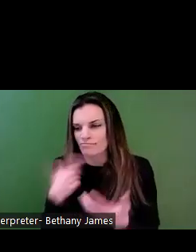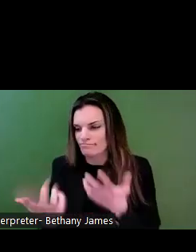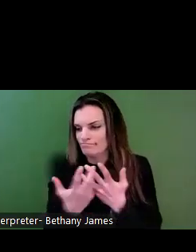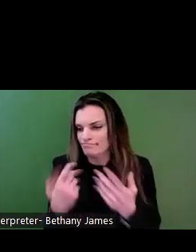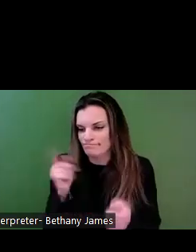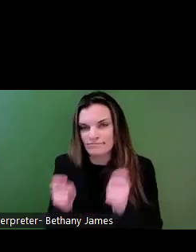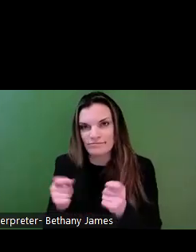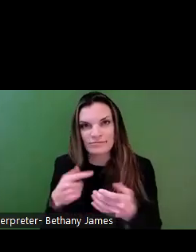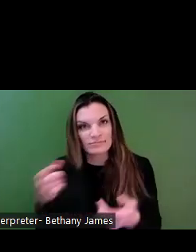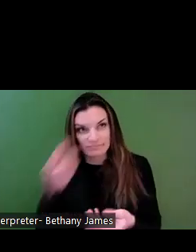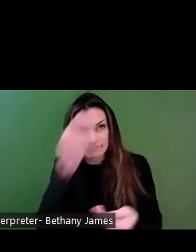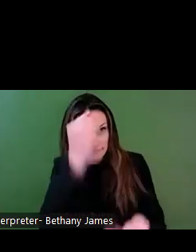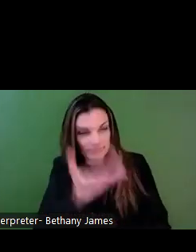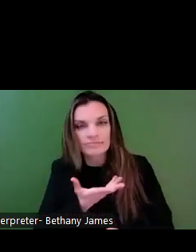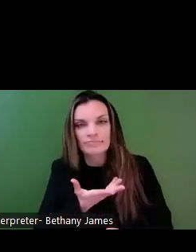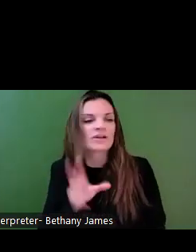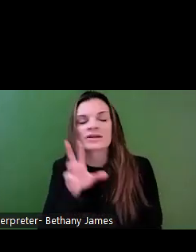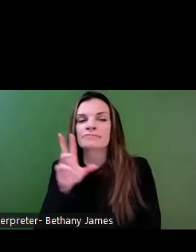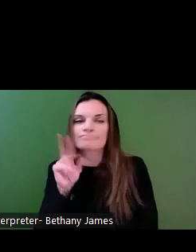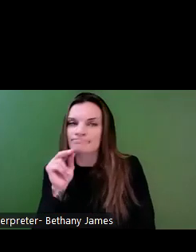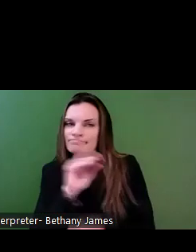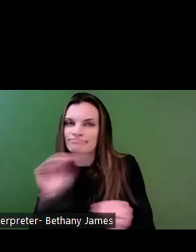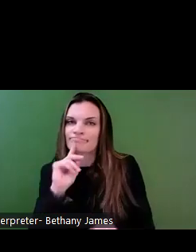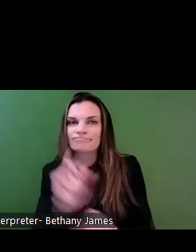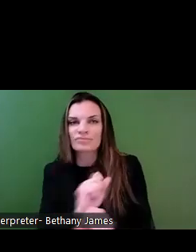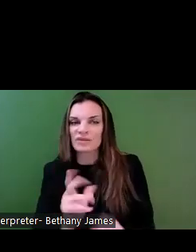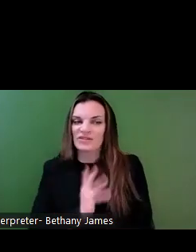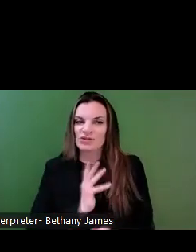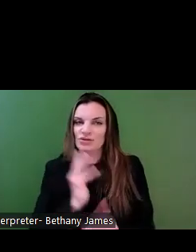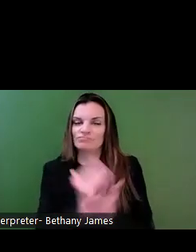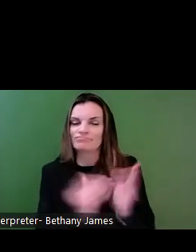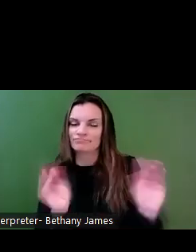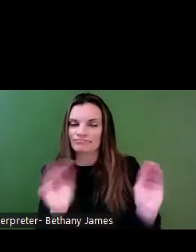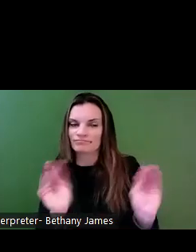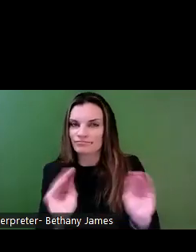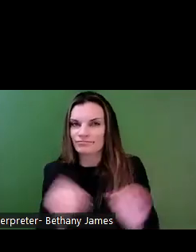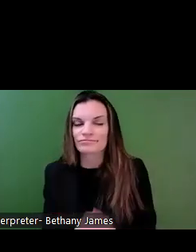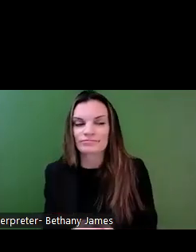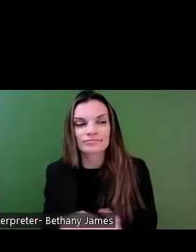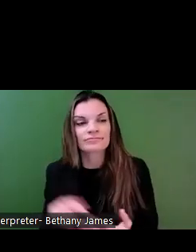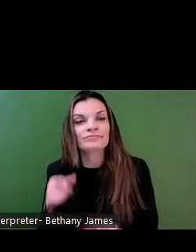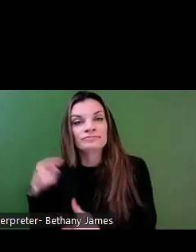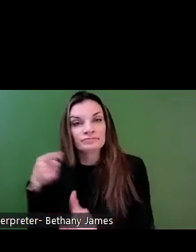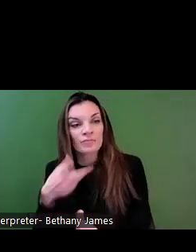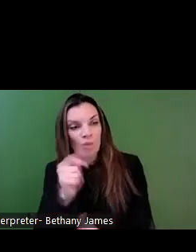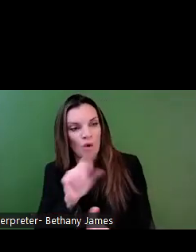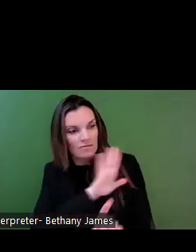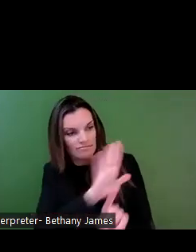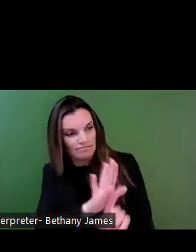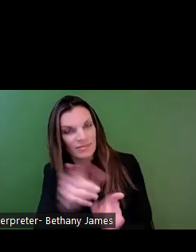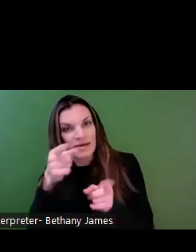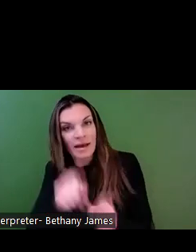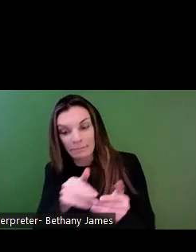injury affects the person and their ability to do the job. What are the functional limitations? Therefore, it is vital to ask